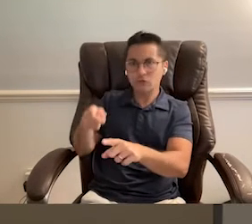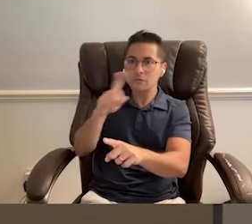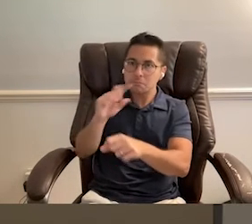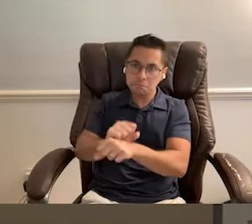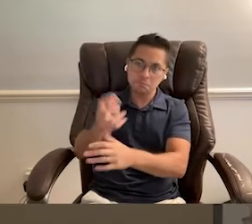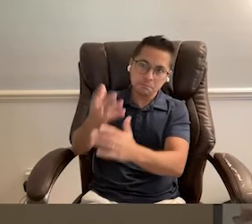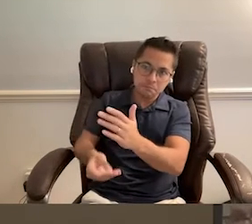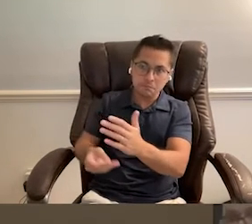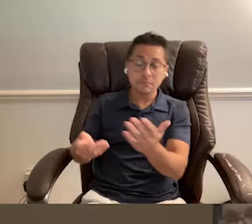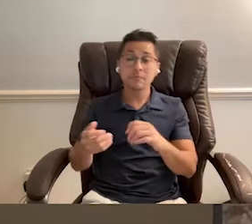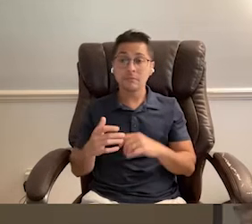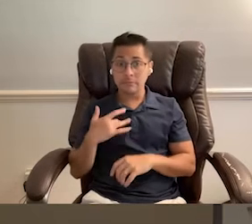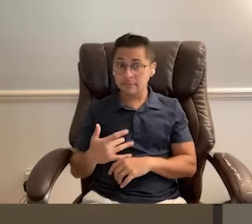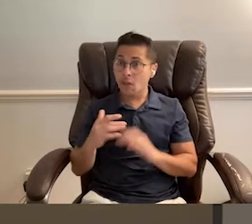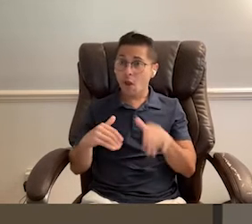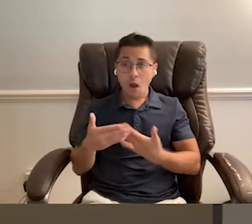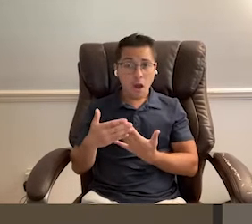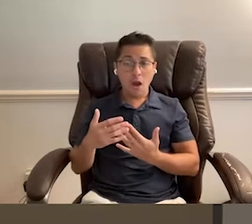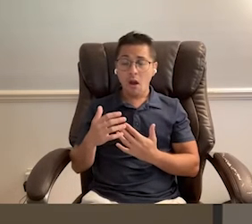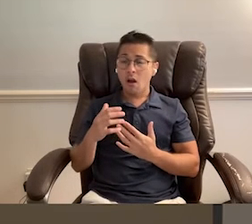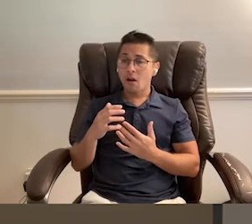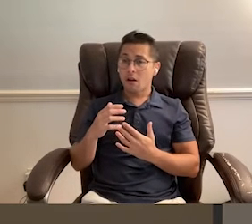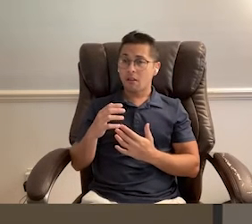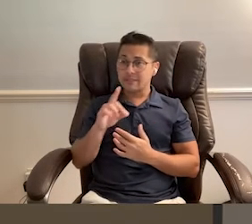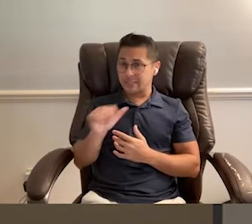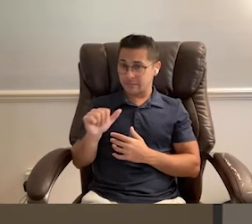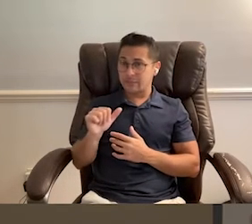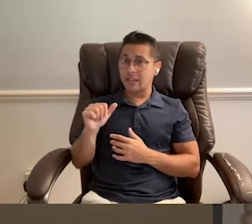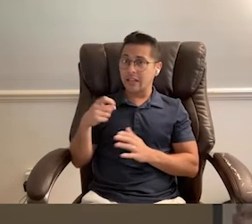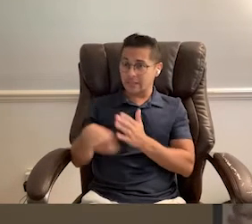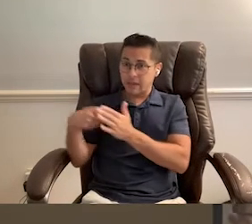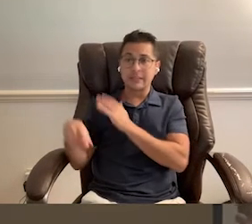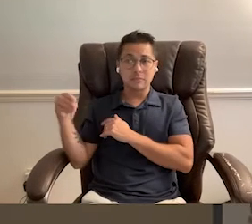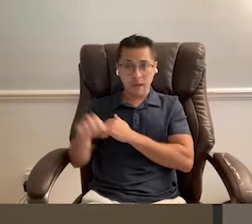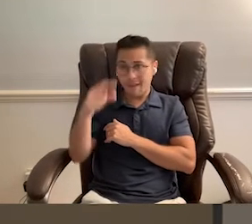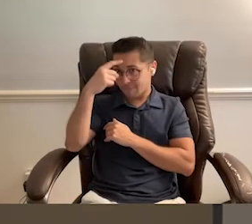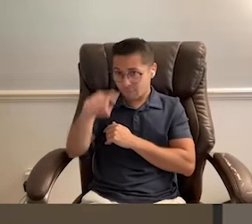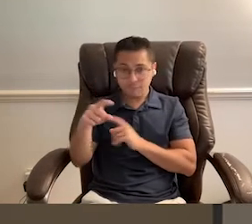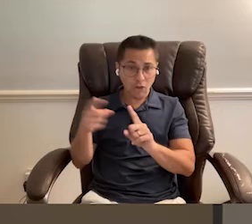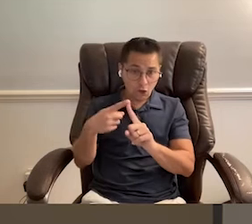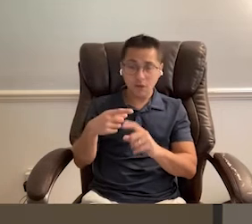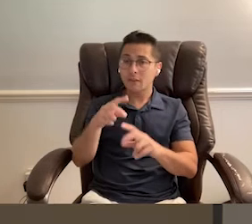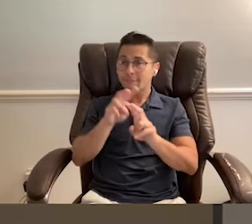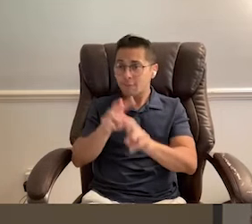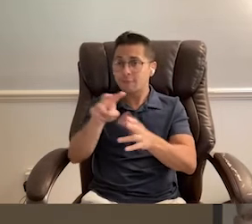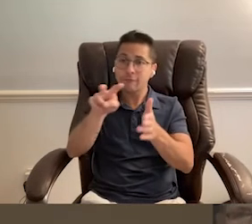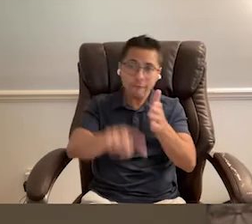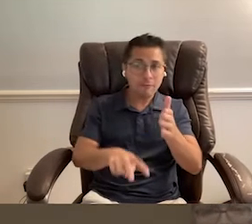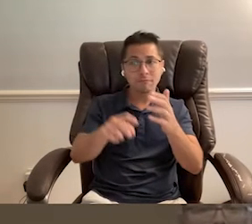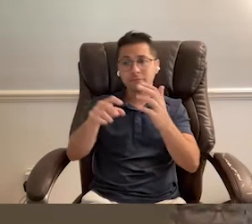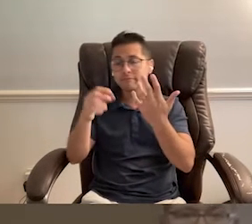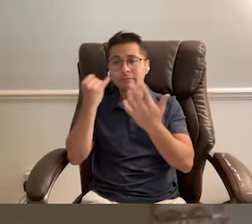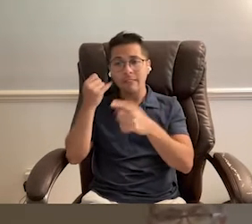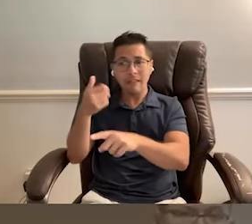all outstanding qualified disability expenses are paid first. So funeral, burial, if they were in an apartment or had outstanding